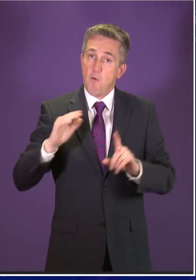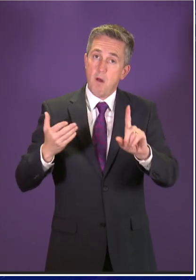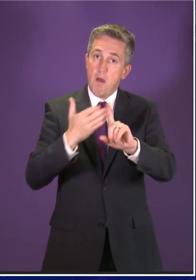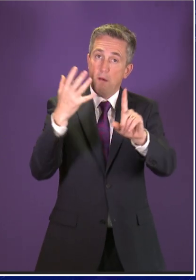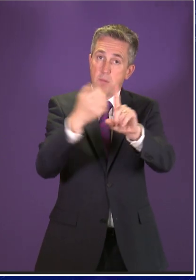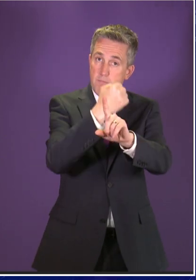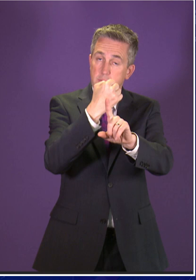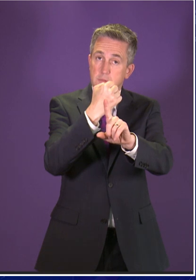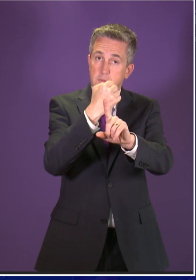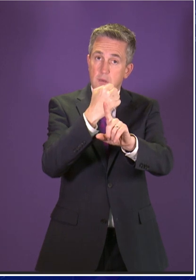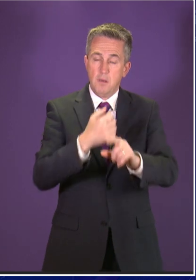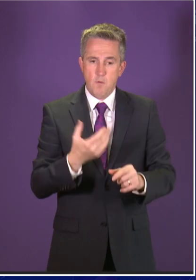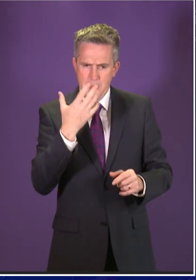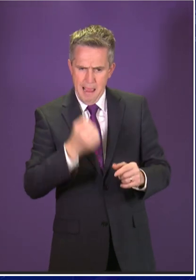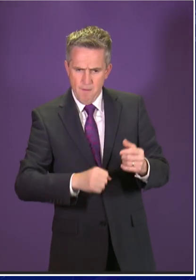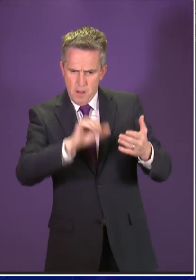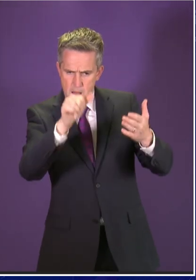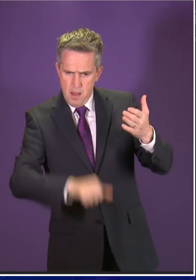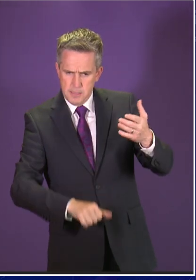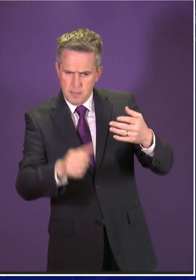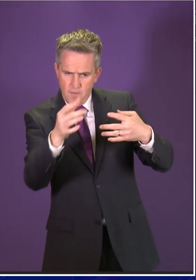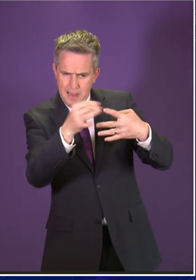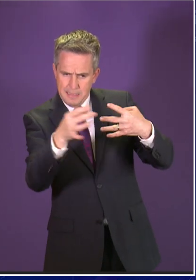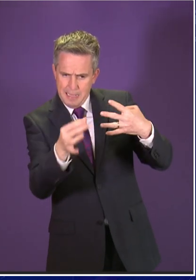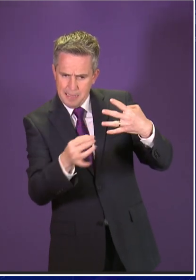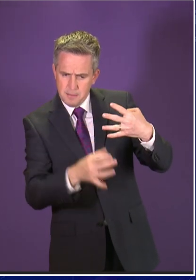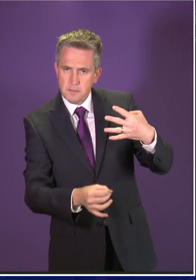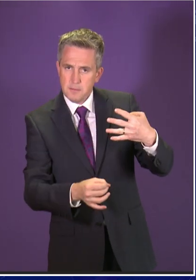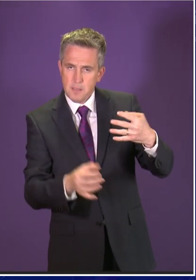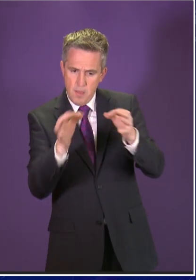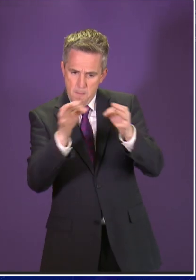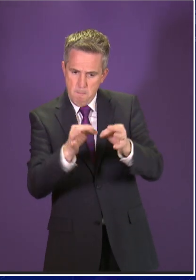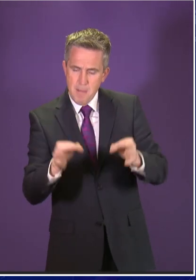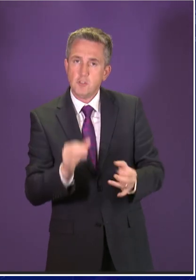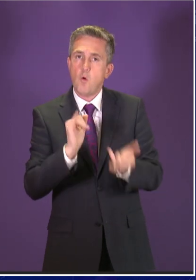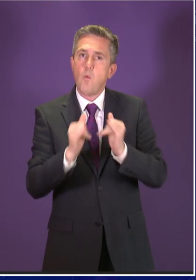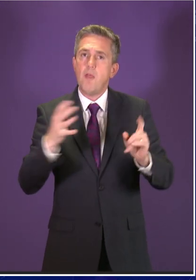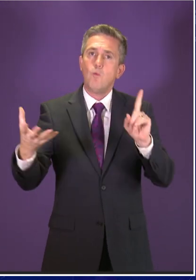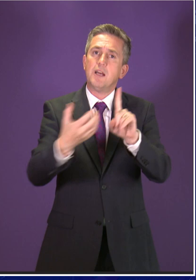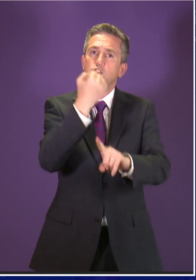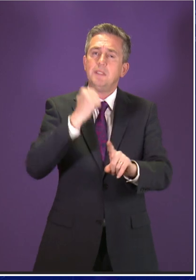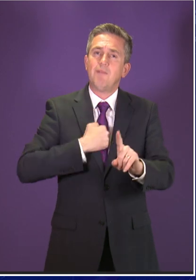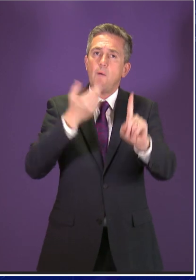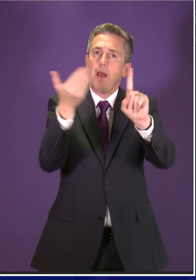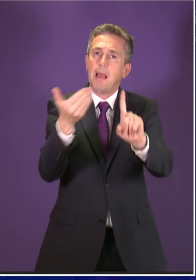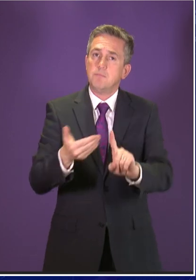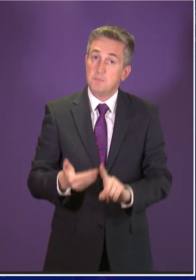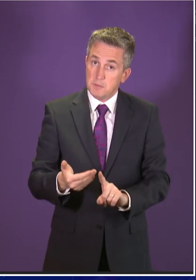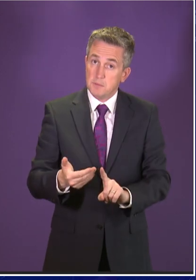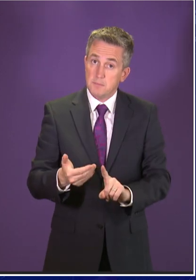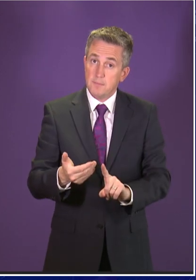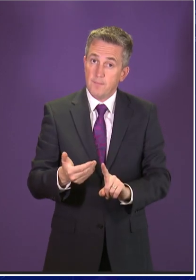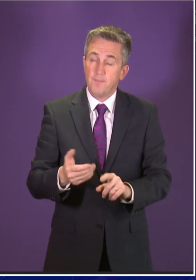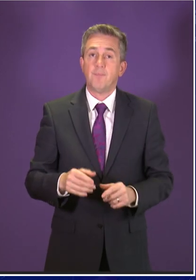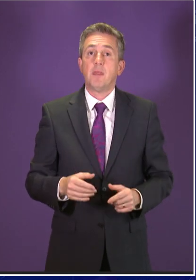it includes different indicators which show whether or not we're achieving our aims. In the new version